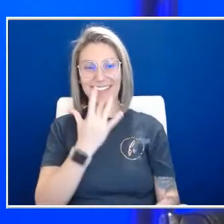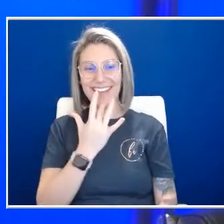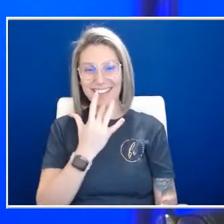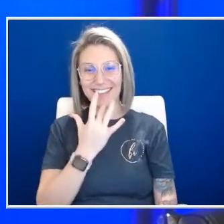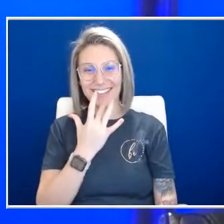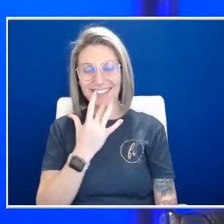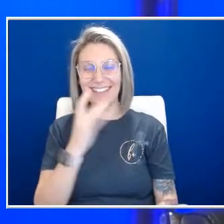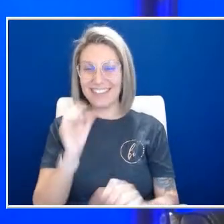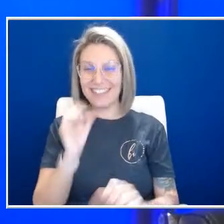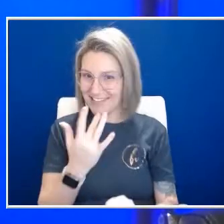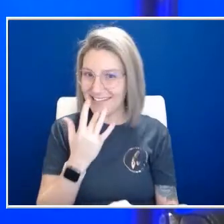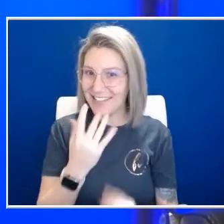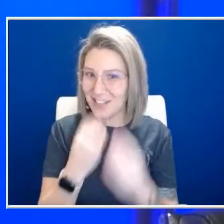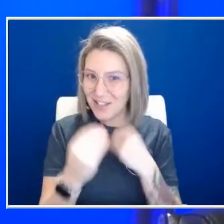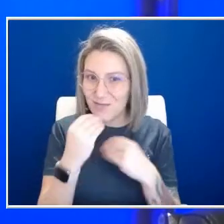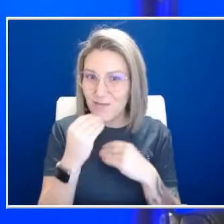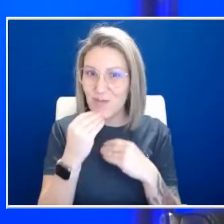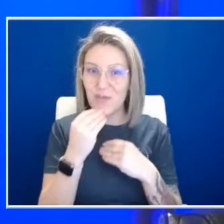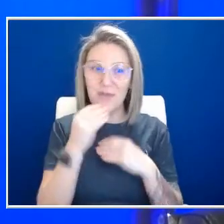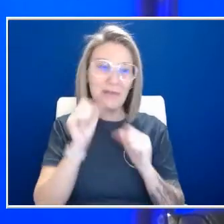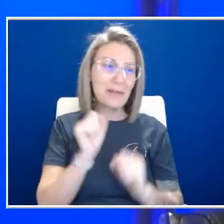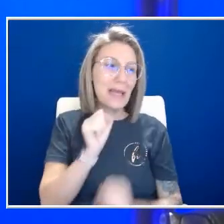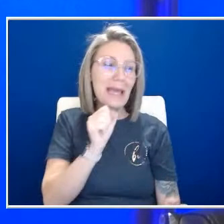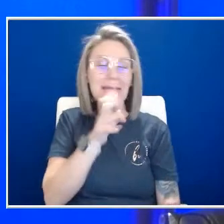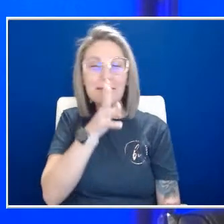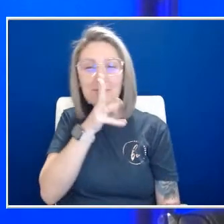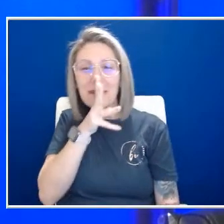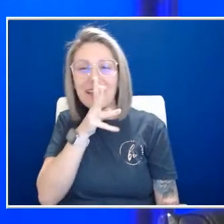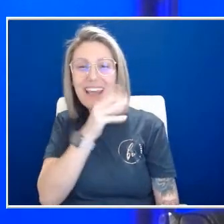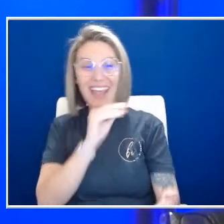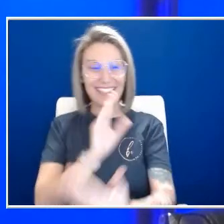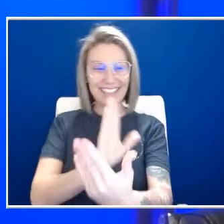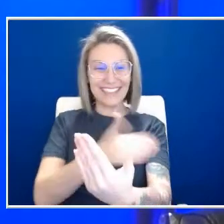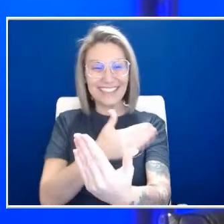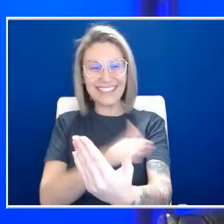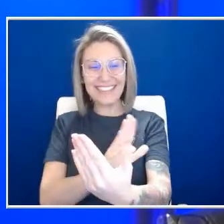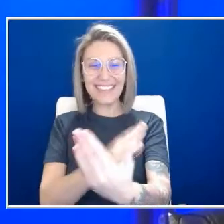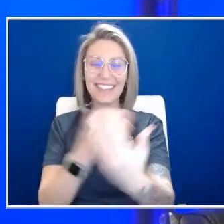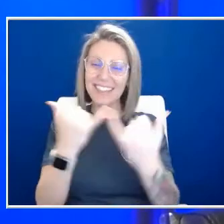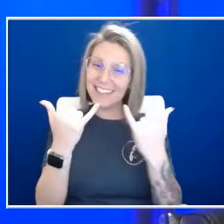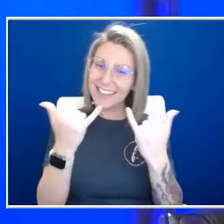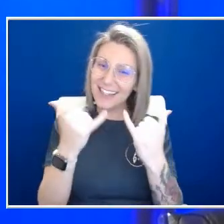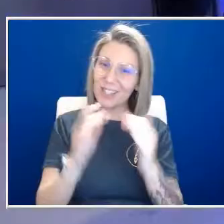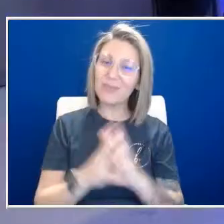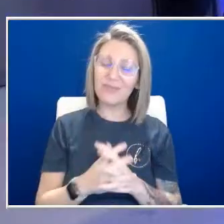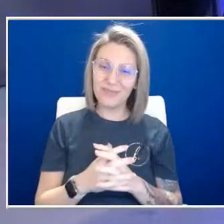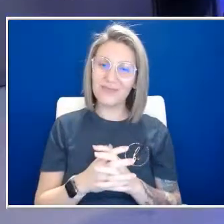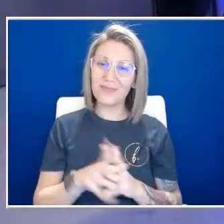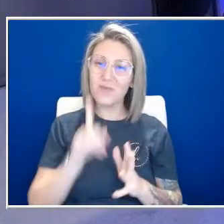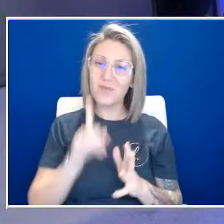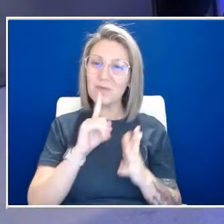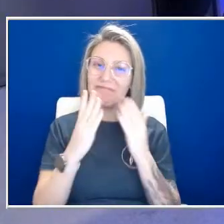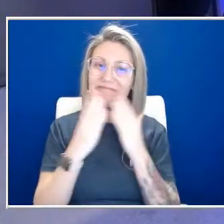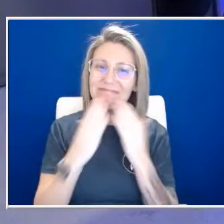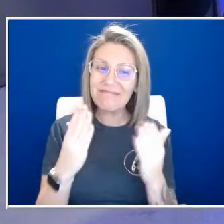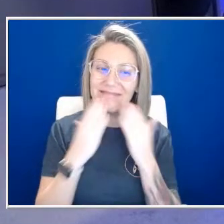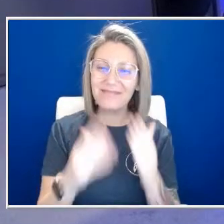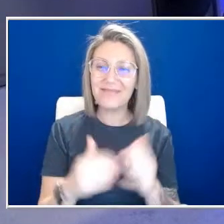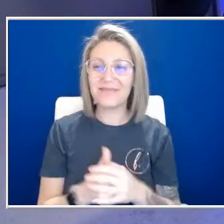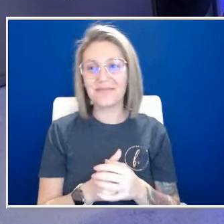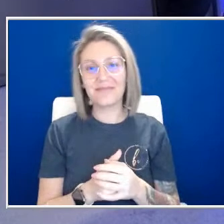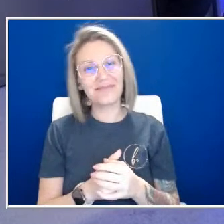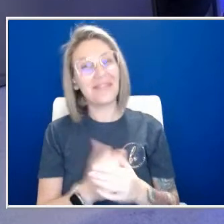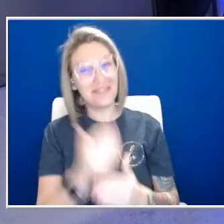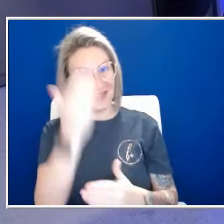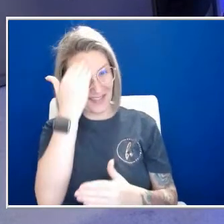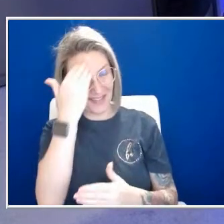well. I can speak. I can sing now. Good for you. I'm very, very thankful. I know you are. Why from the wrist? Why